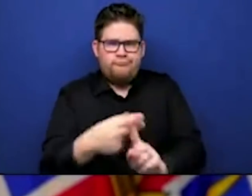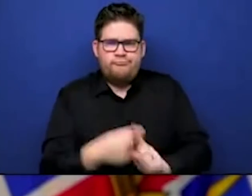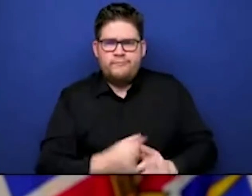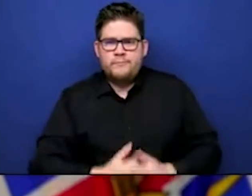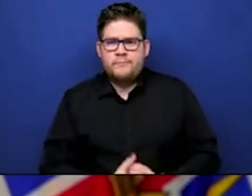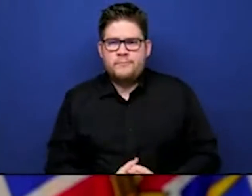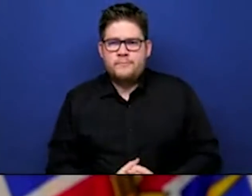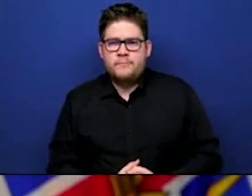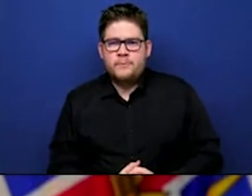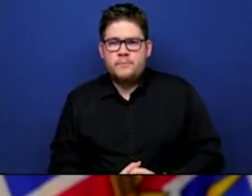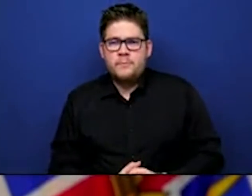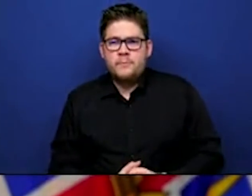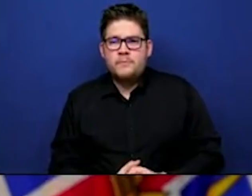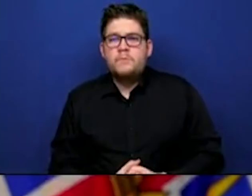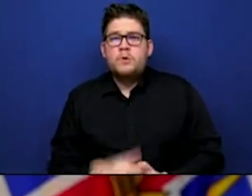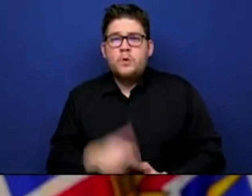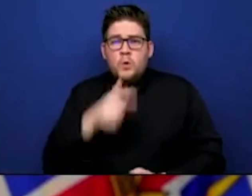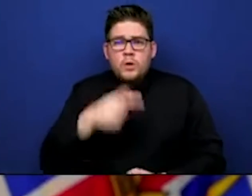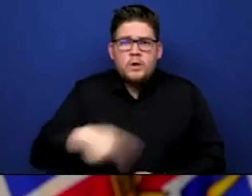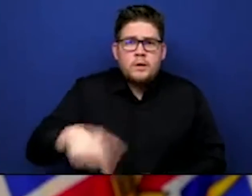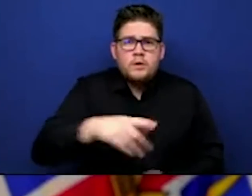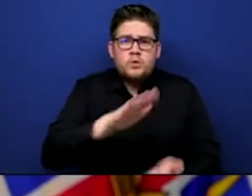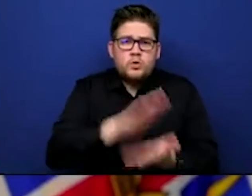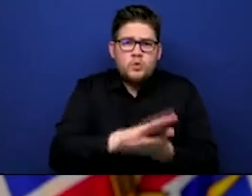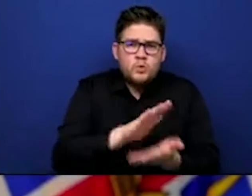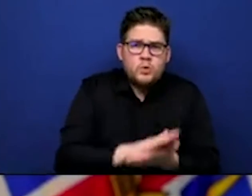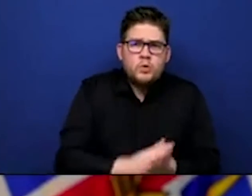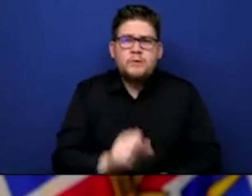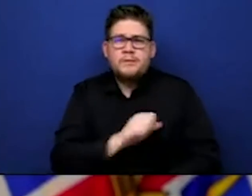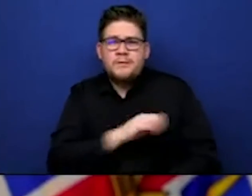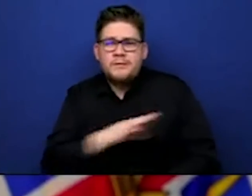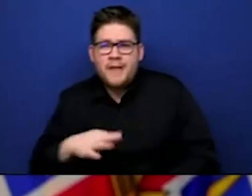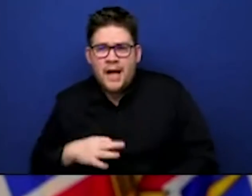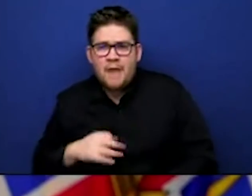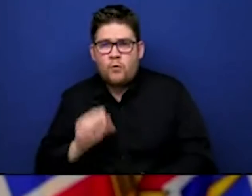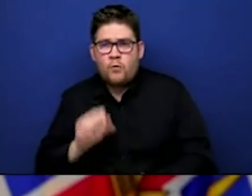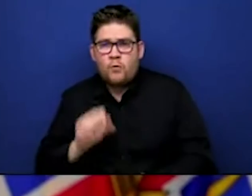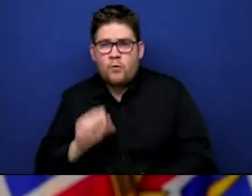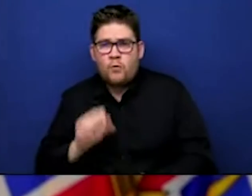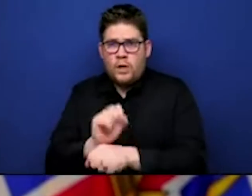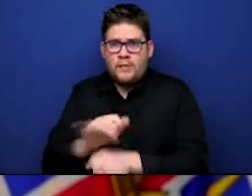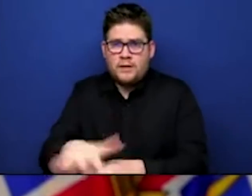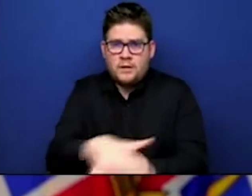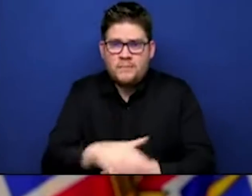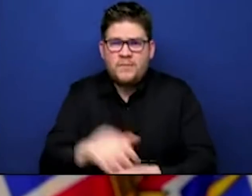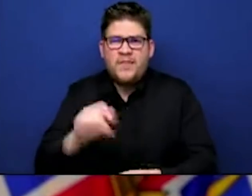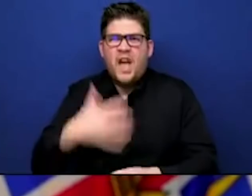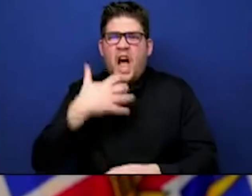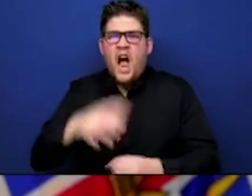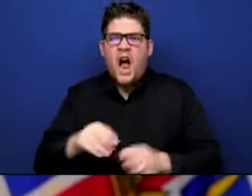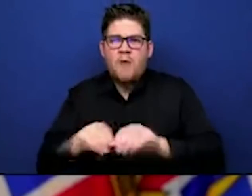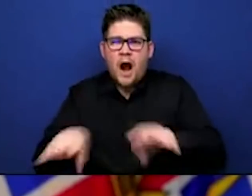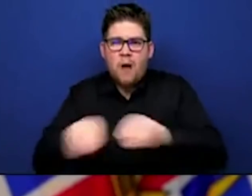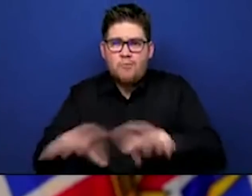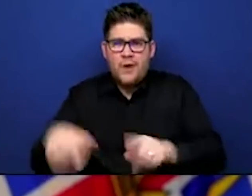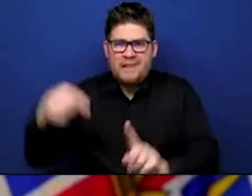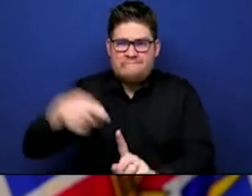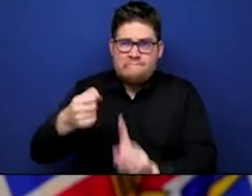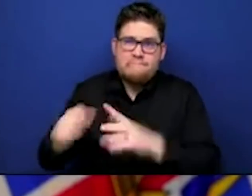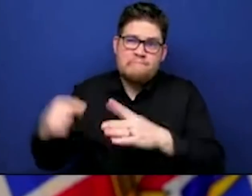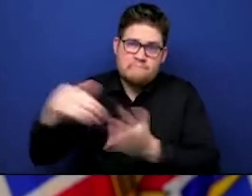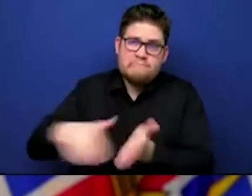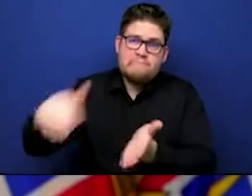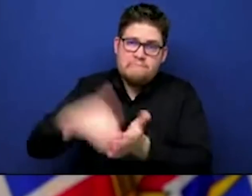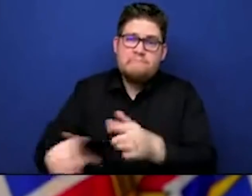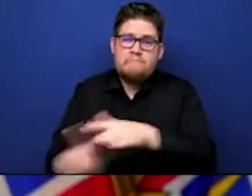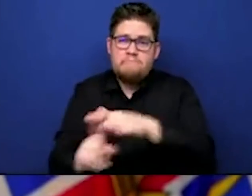staff and childcare staff in hotspots. Right now, we know that the greatest transmission and the highest risk are in